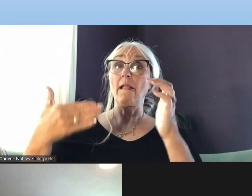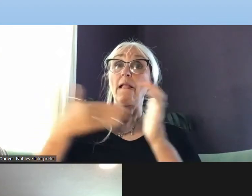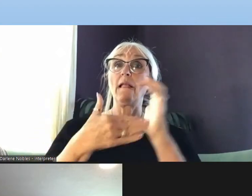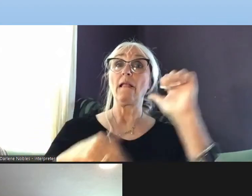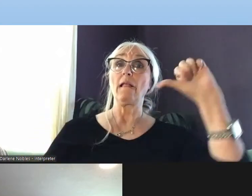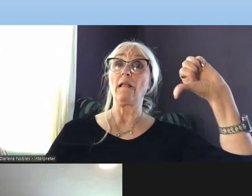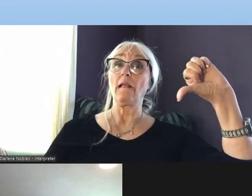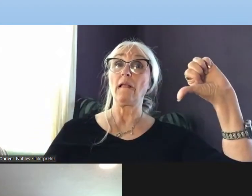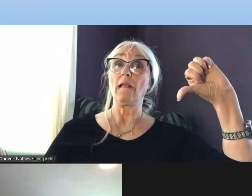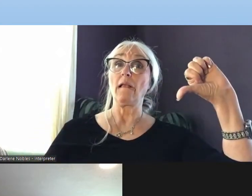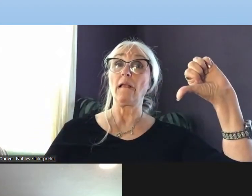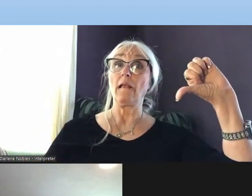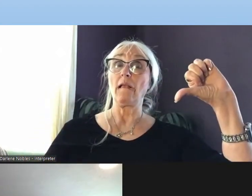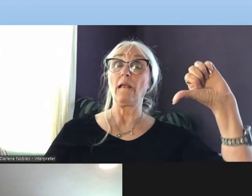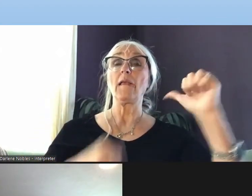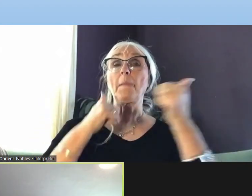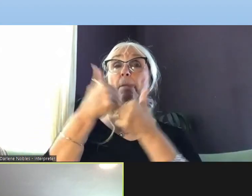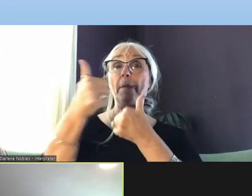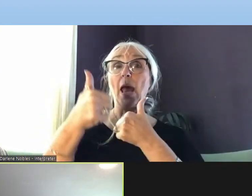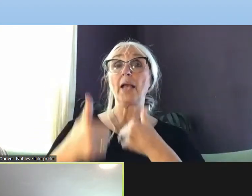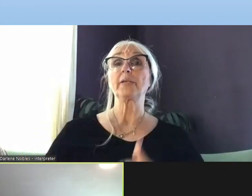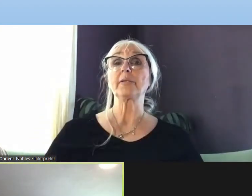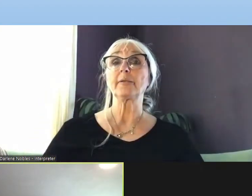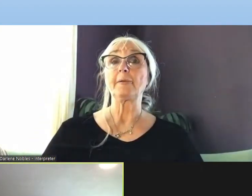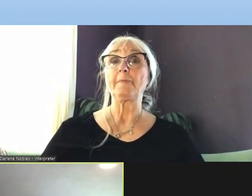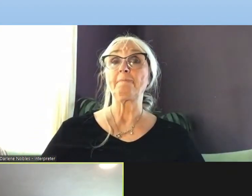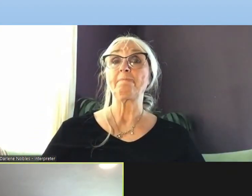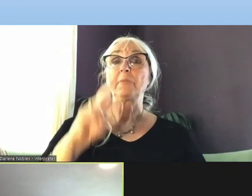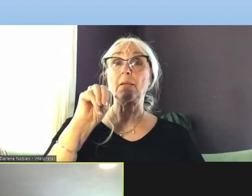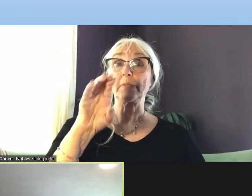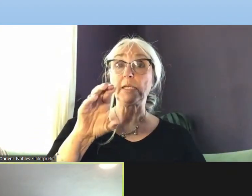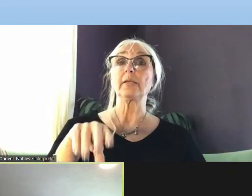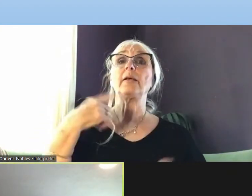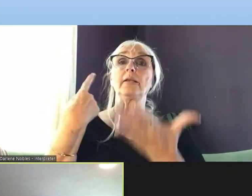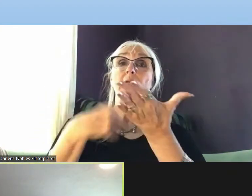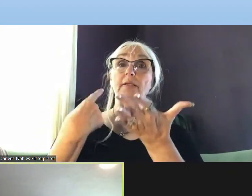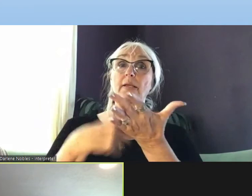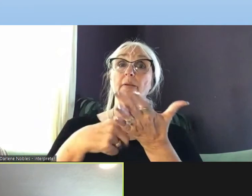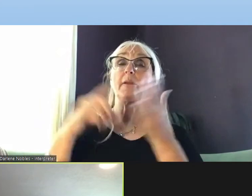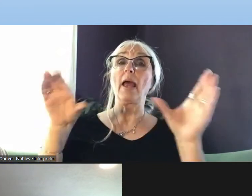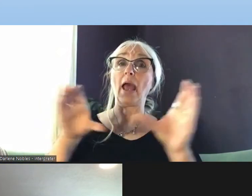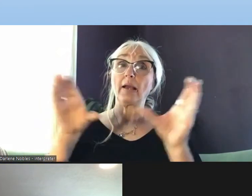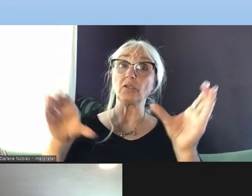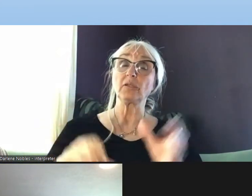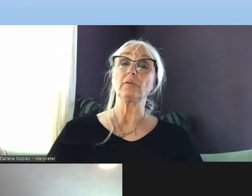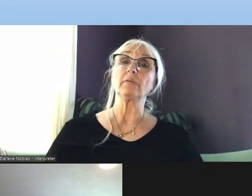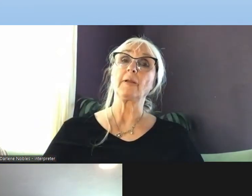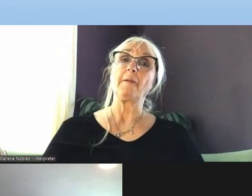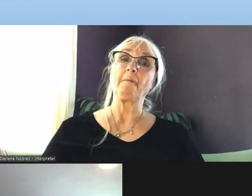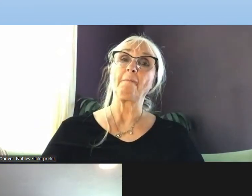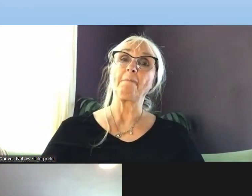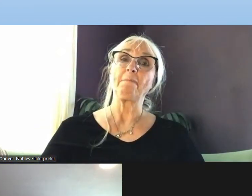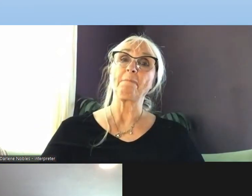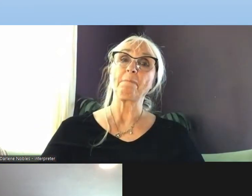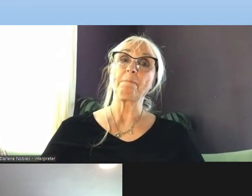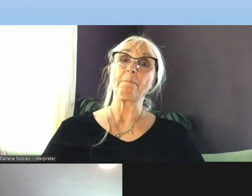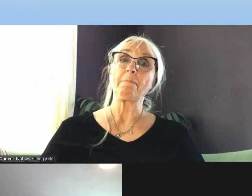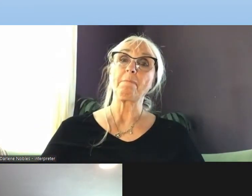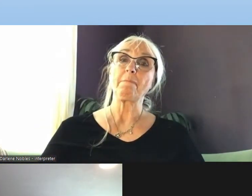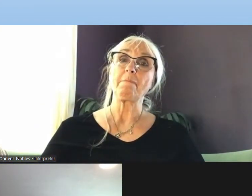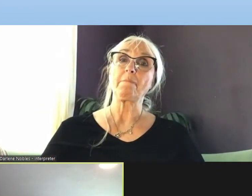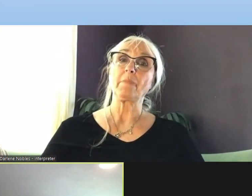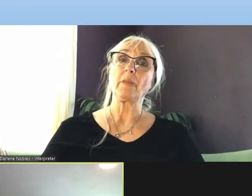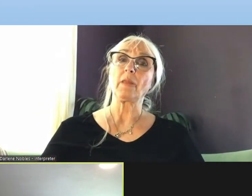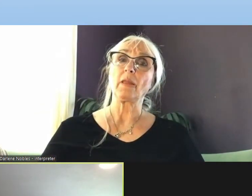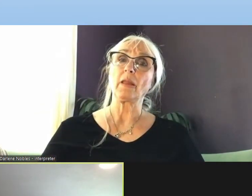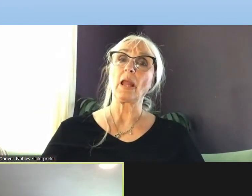Opposed? Pass. M6, discussion and/or action Hold regarding on, litter. Dustin, hold Oh, on. sorry. Commissioner I'm Miller. sorry, yes, I would like